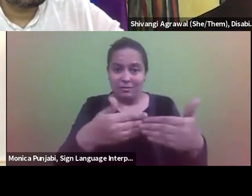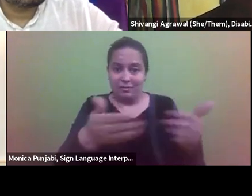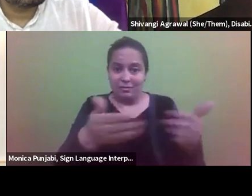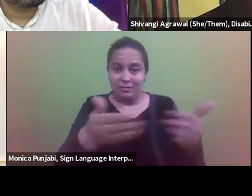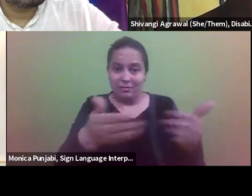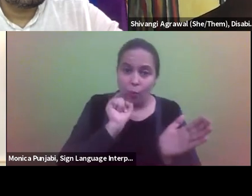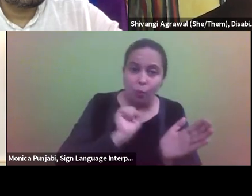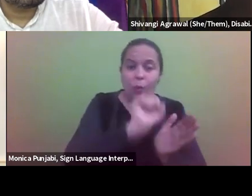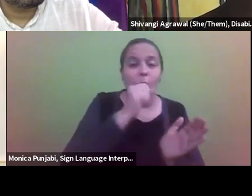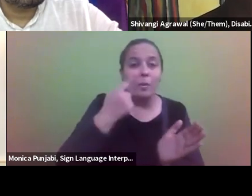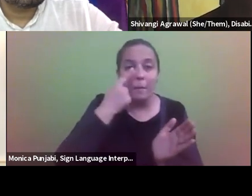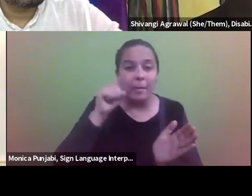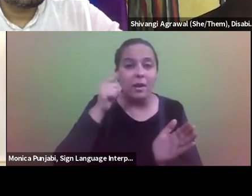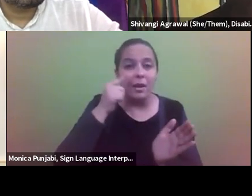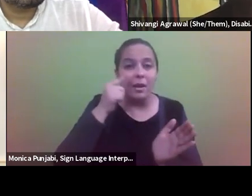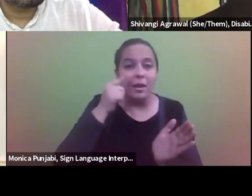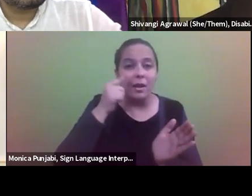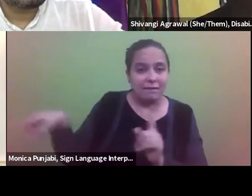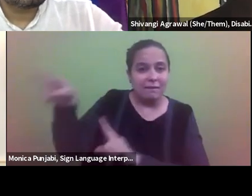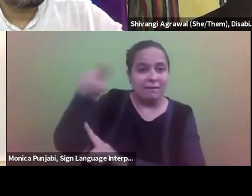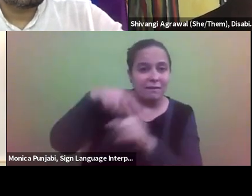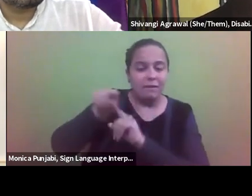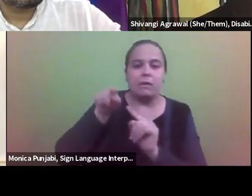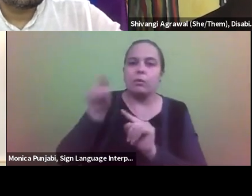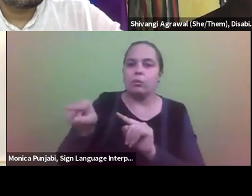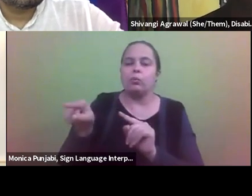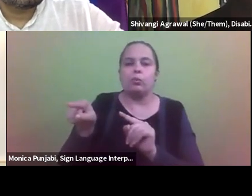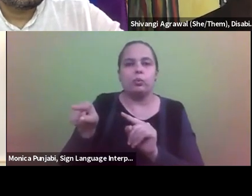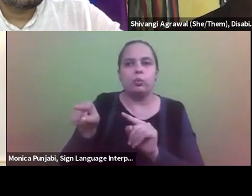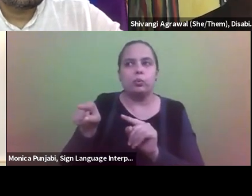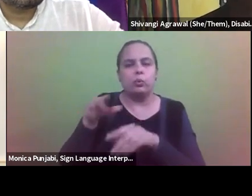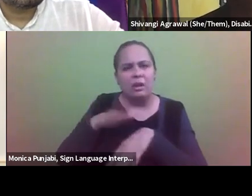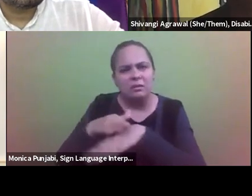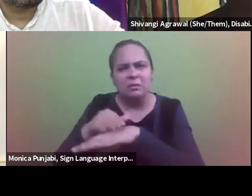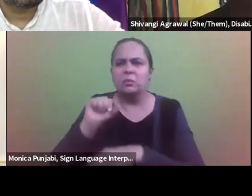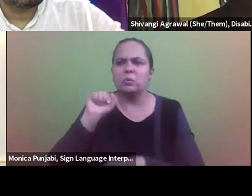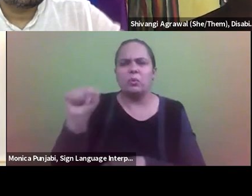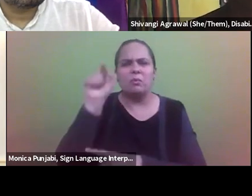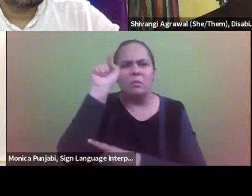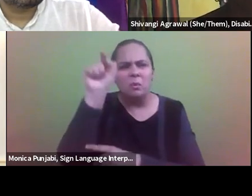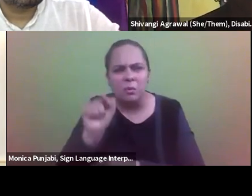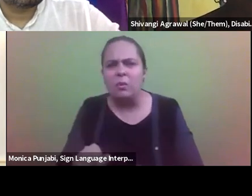are definitely very relevant and very real. But I think